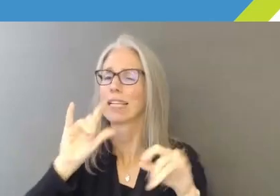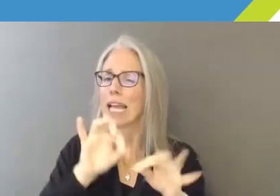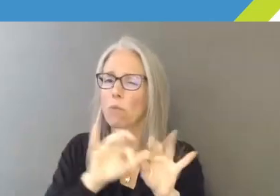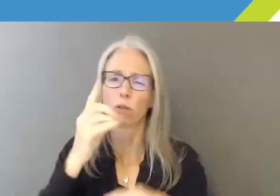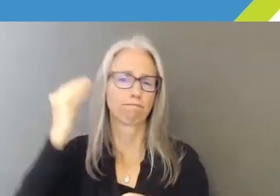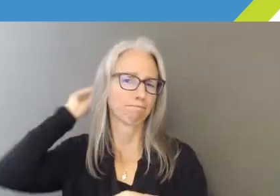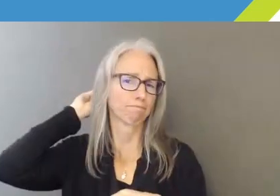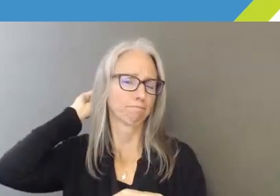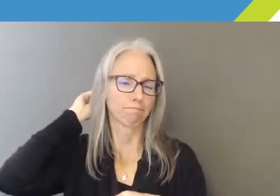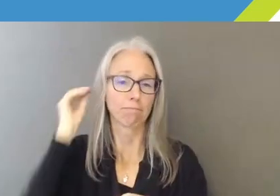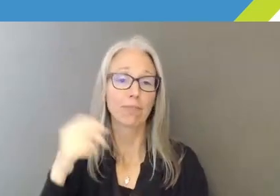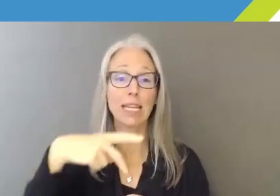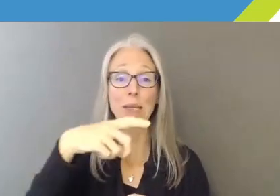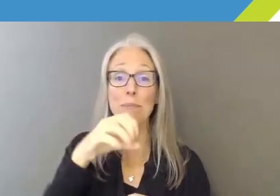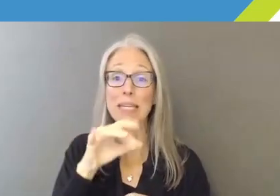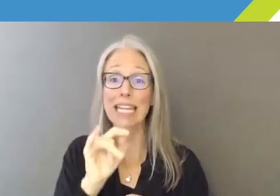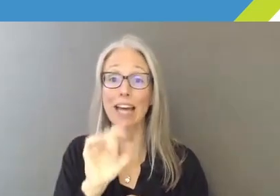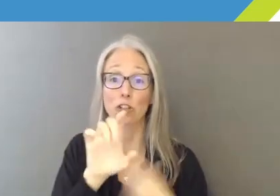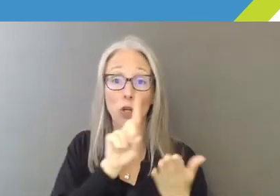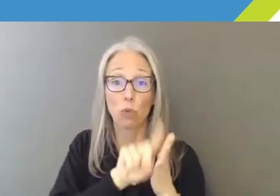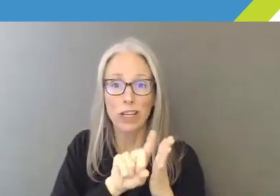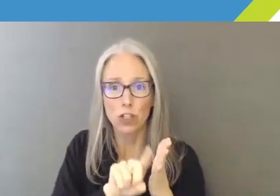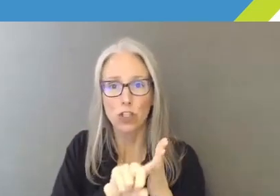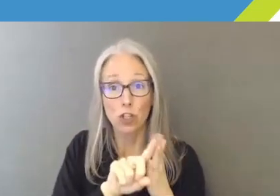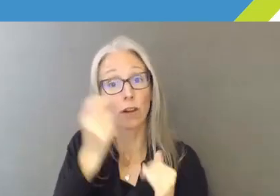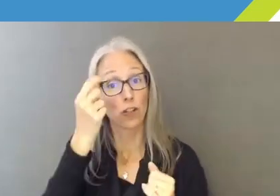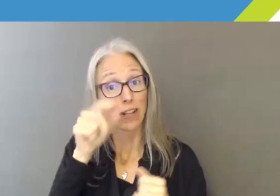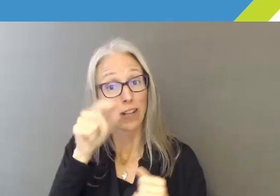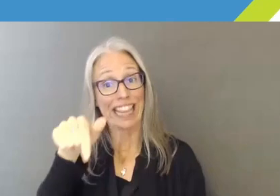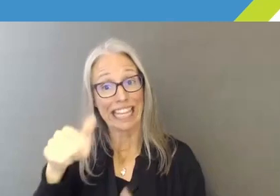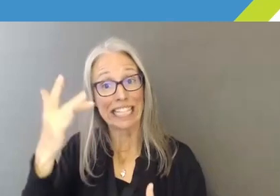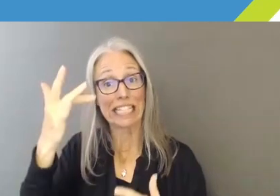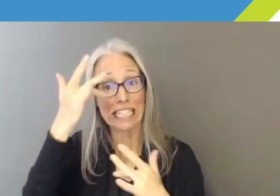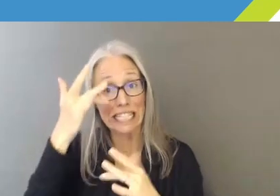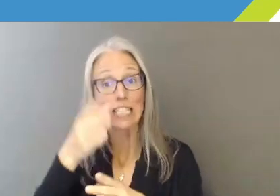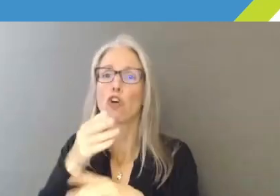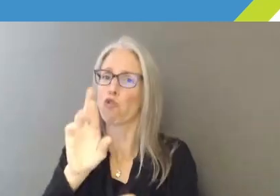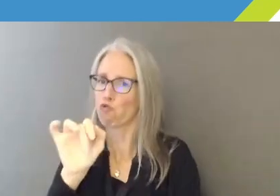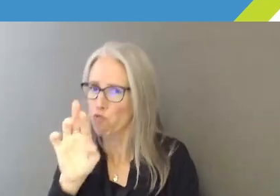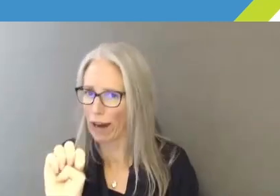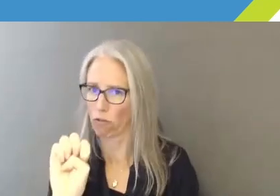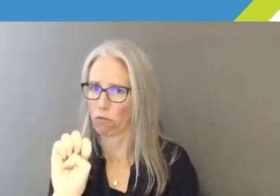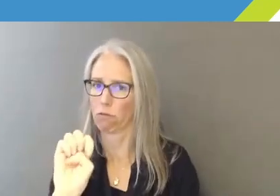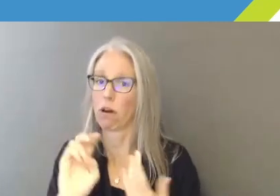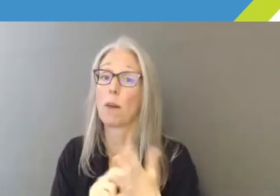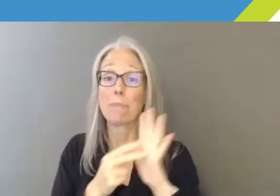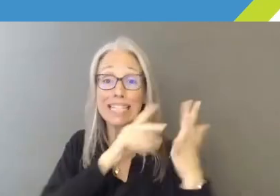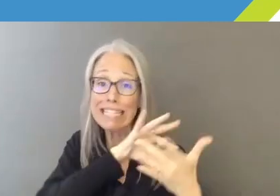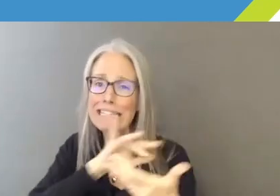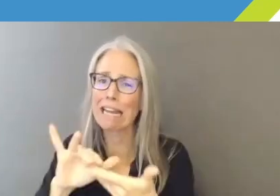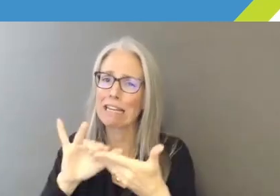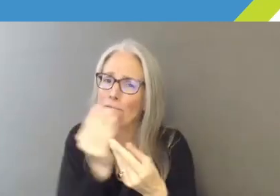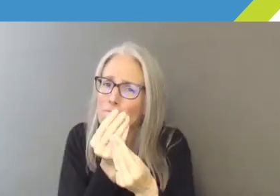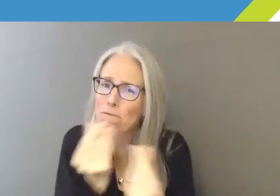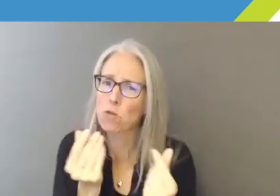pediatric research on a rare disease where it's difficult to perform large randomized controlled trials. And then we'll talk a little bit about the